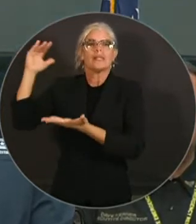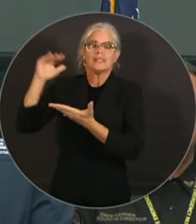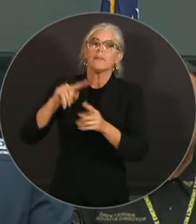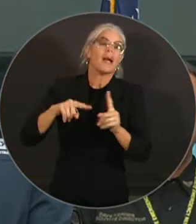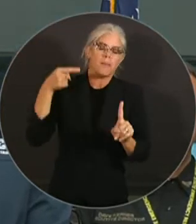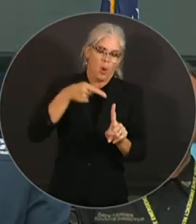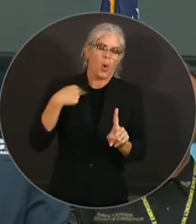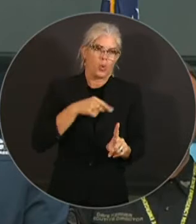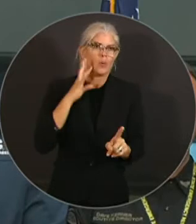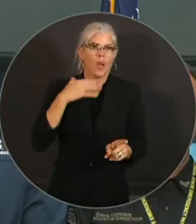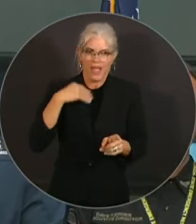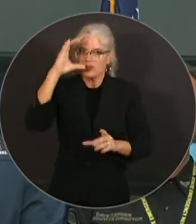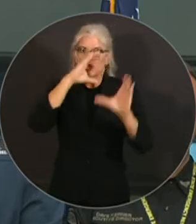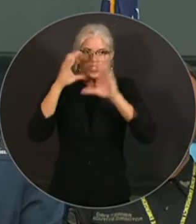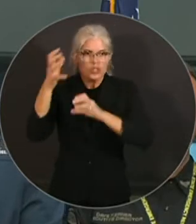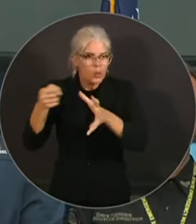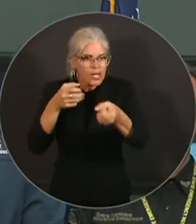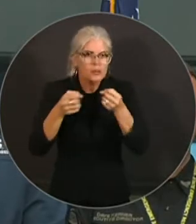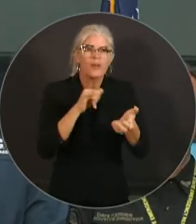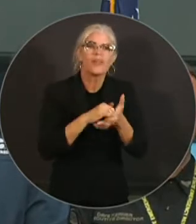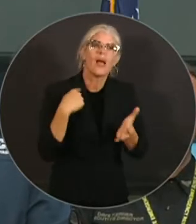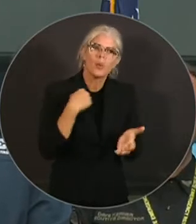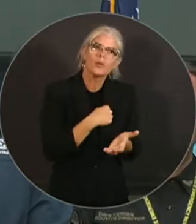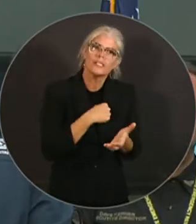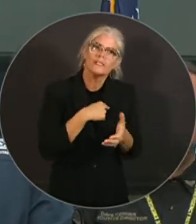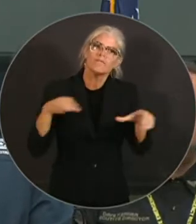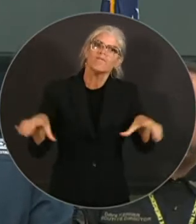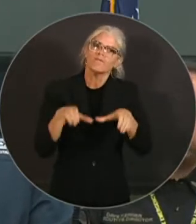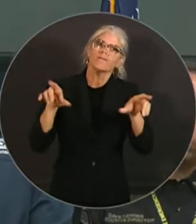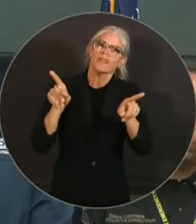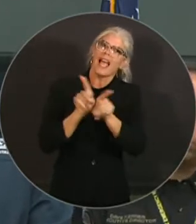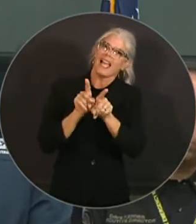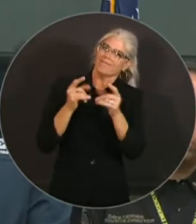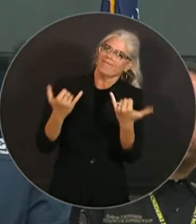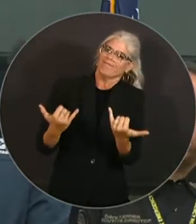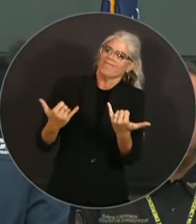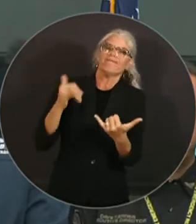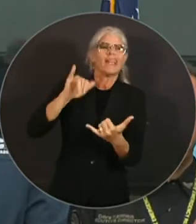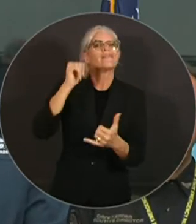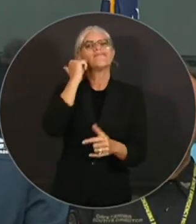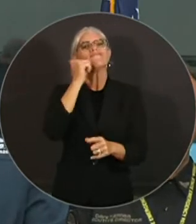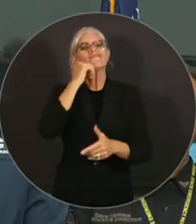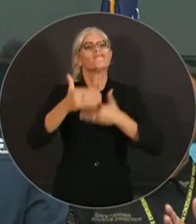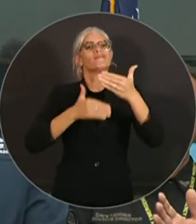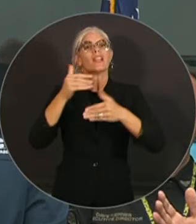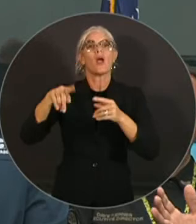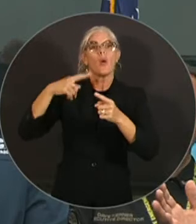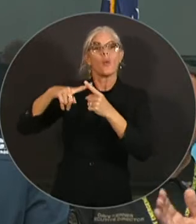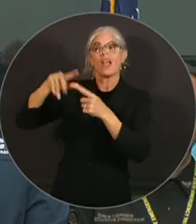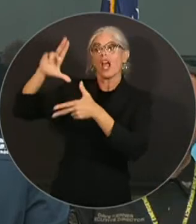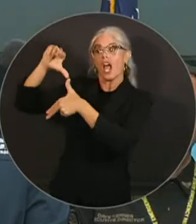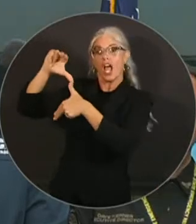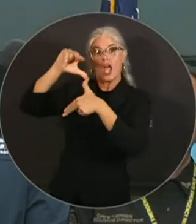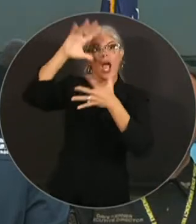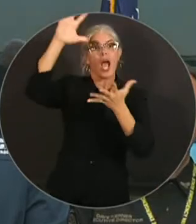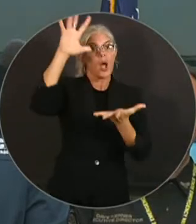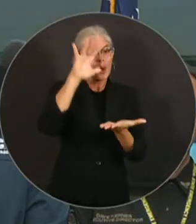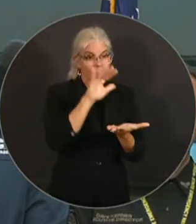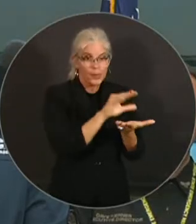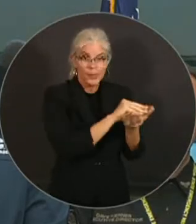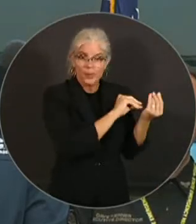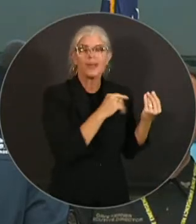going to have the things that we just do as a matter of course. And then when the dust settles, there's going to be people likely that are going to